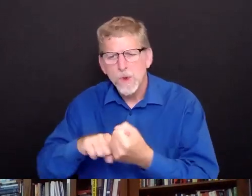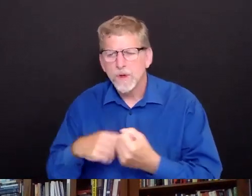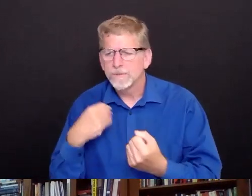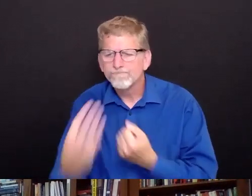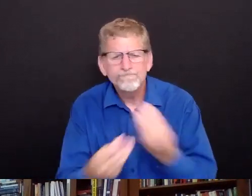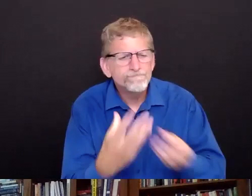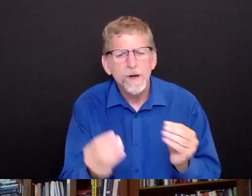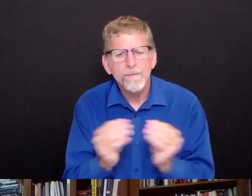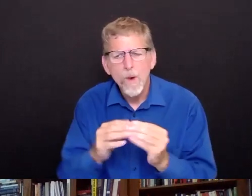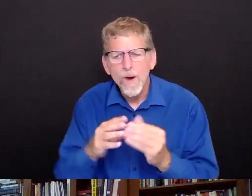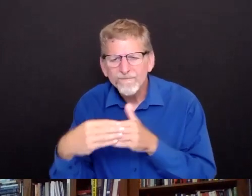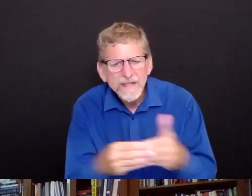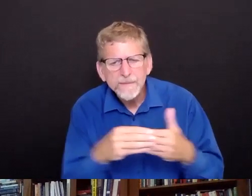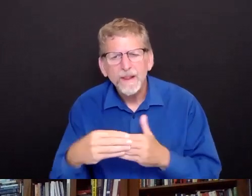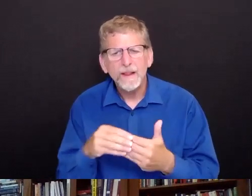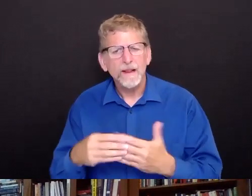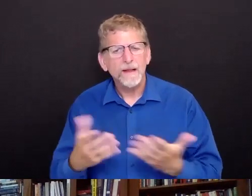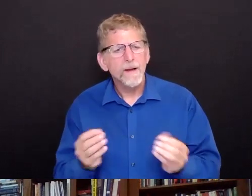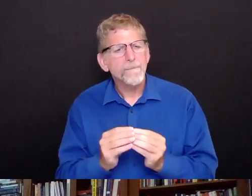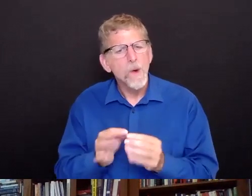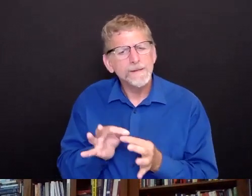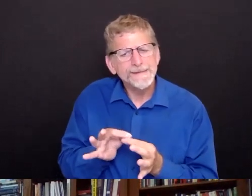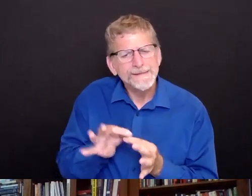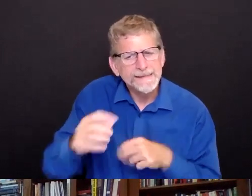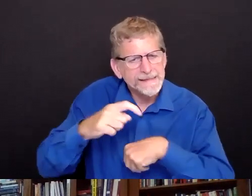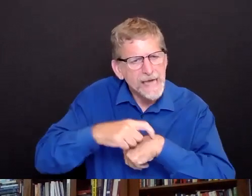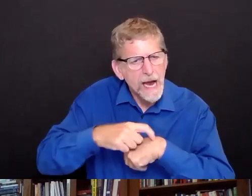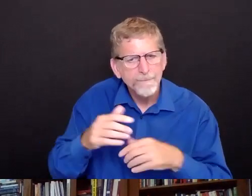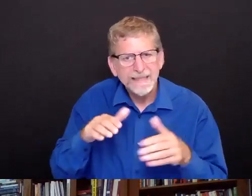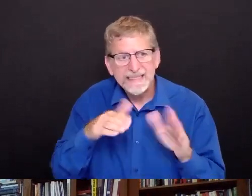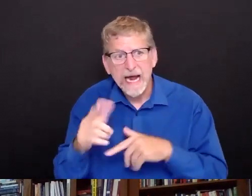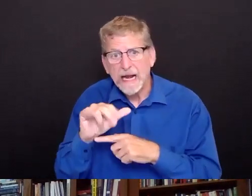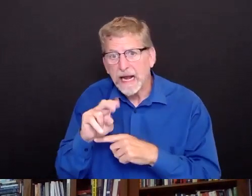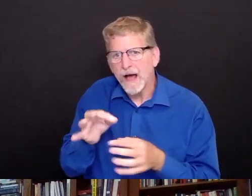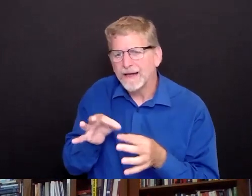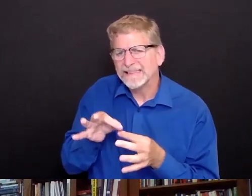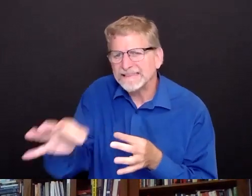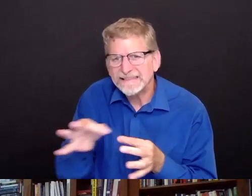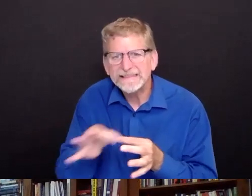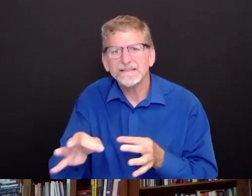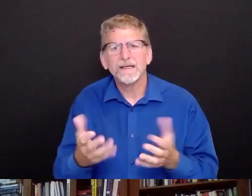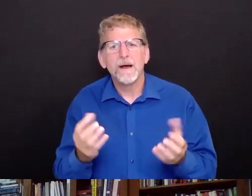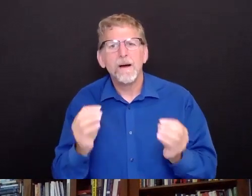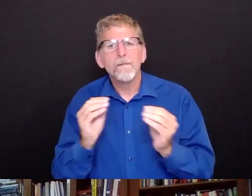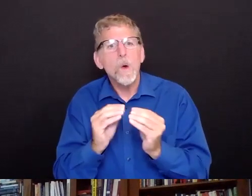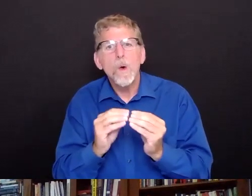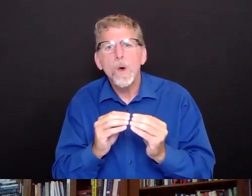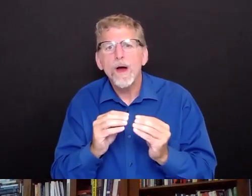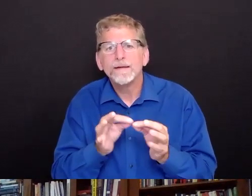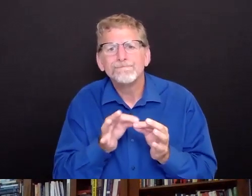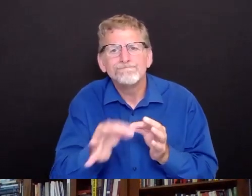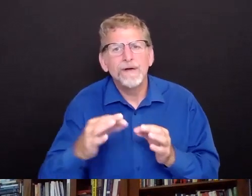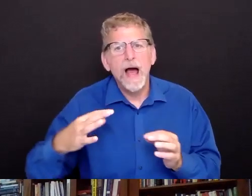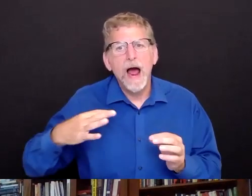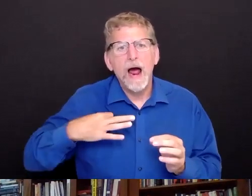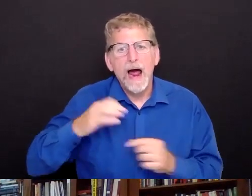applications, for extensions of various limits, for extensions of eligibility for people who are trying to go to that next step. And we want